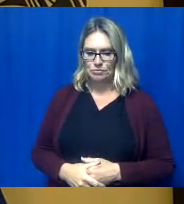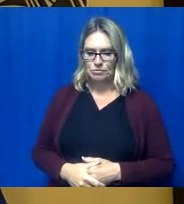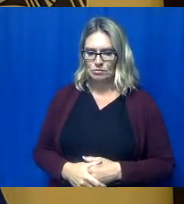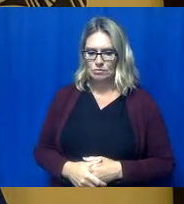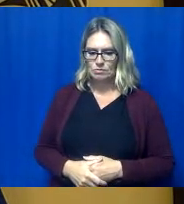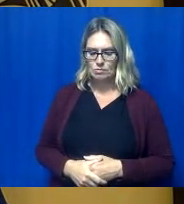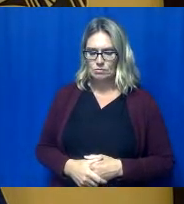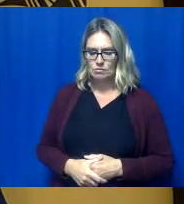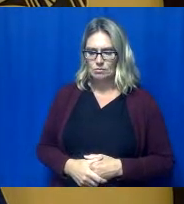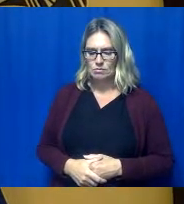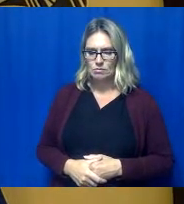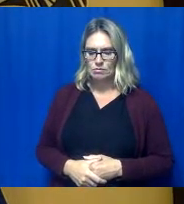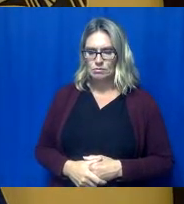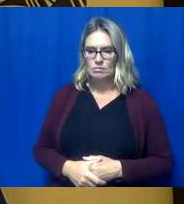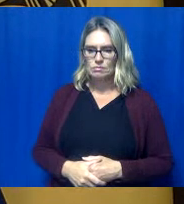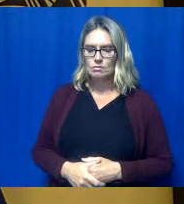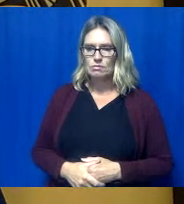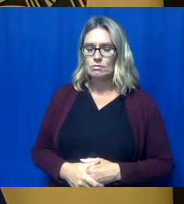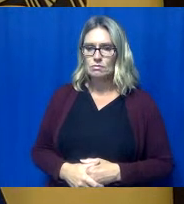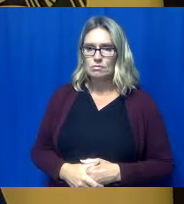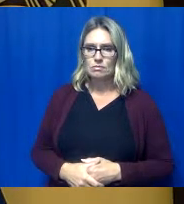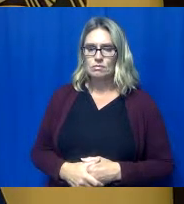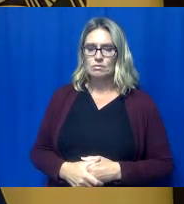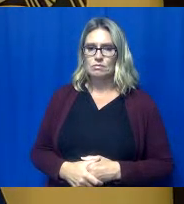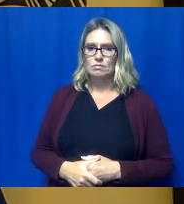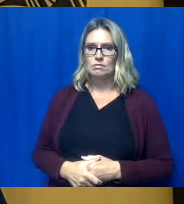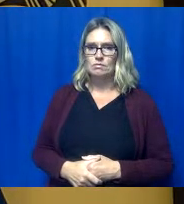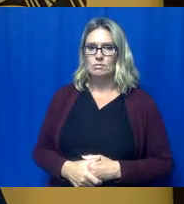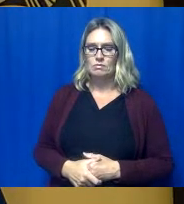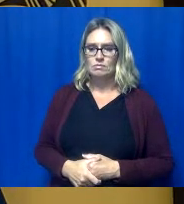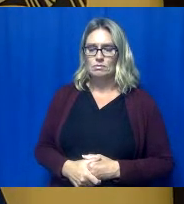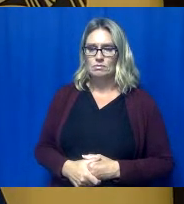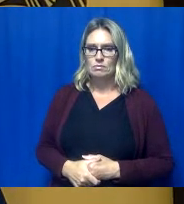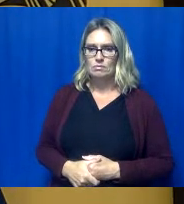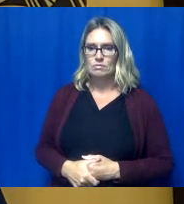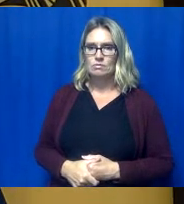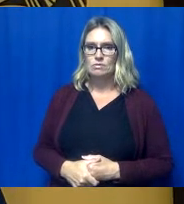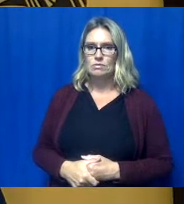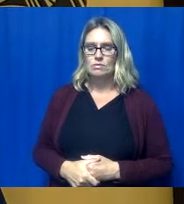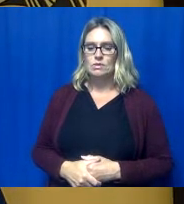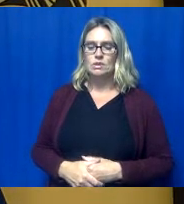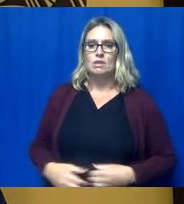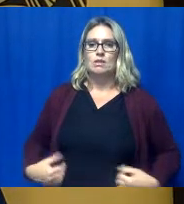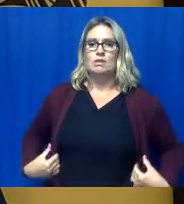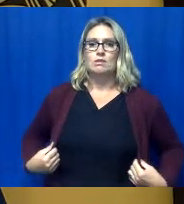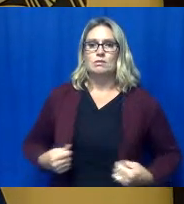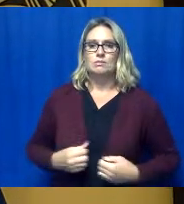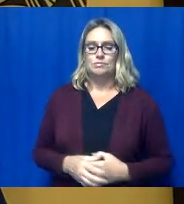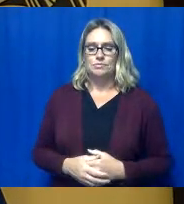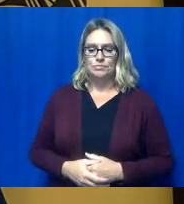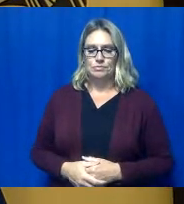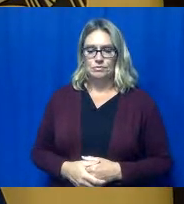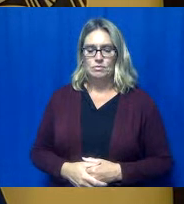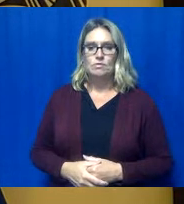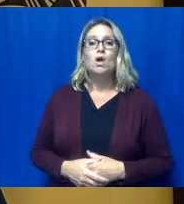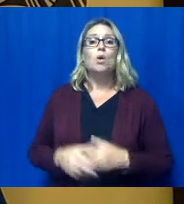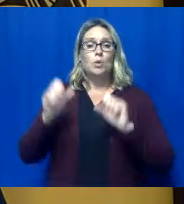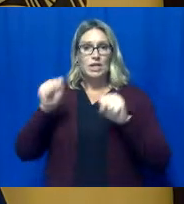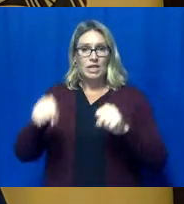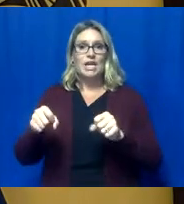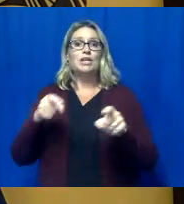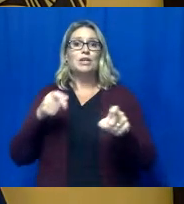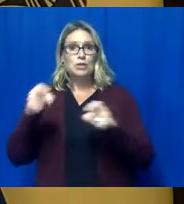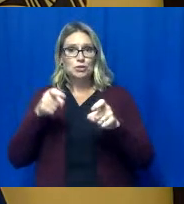We can turn the tide on this fourth wave, just as we did with the first 3 waves of